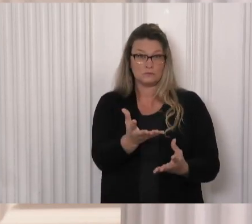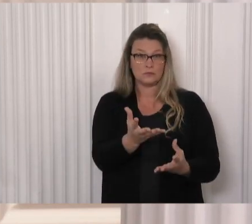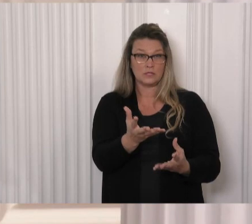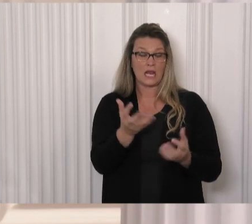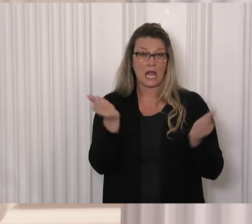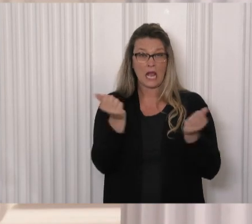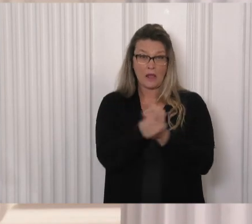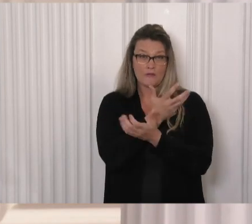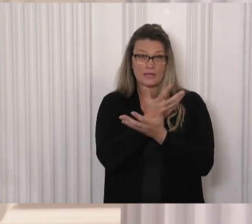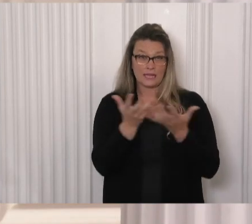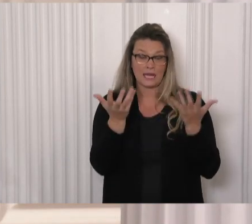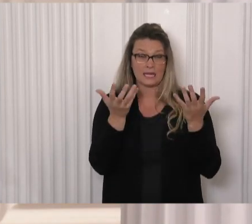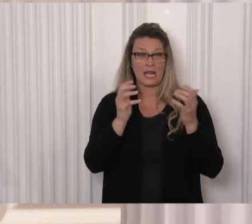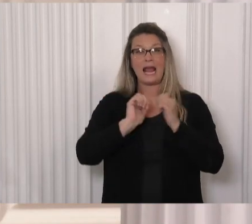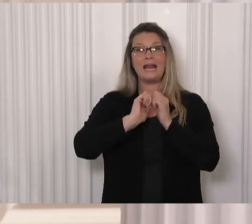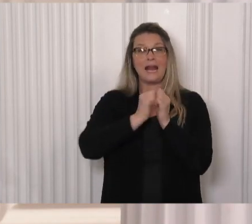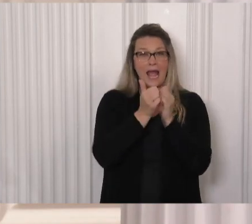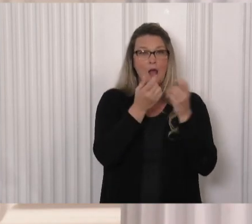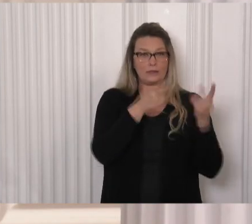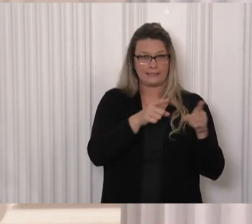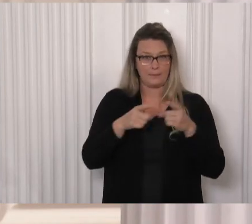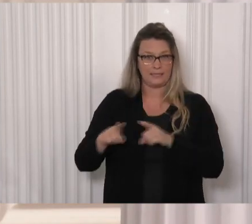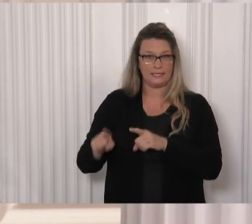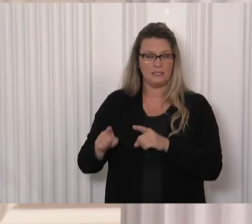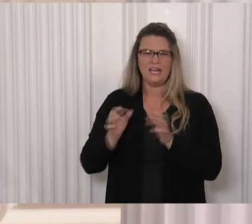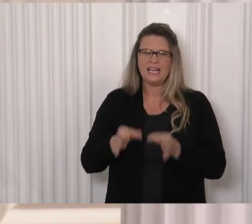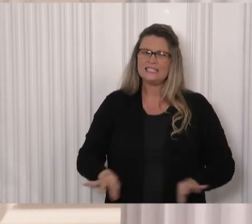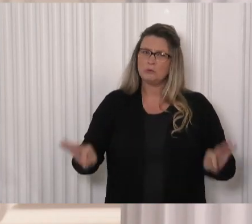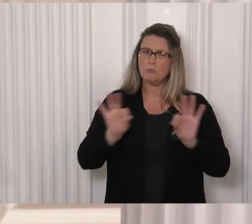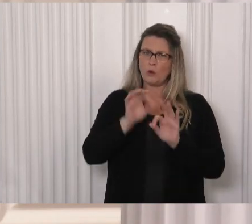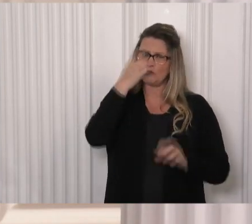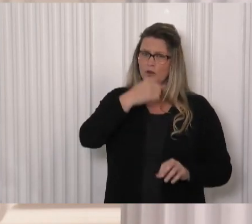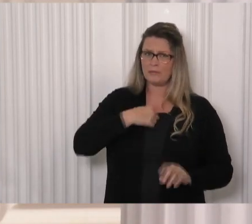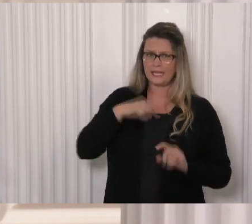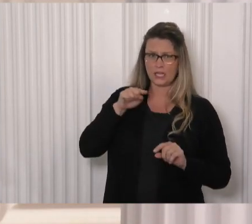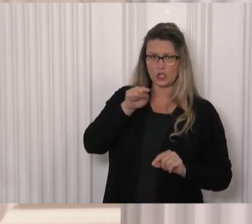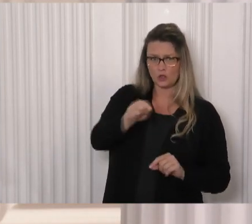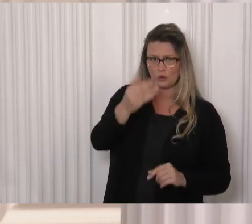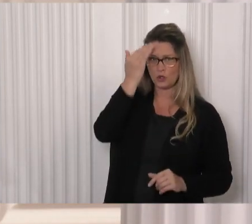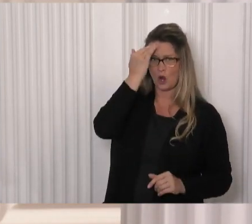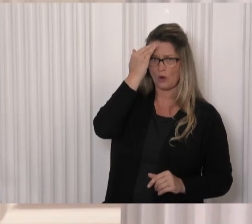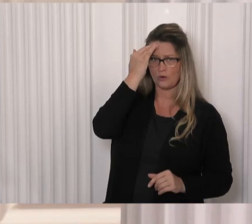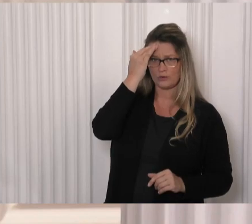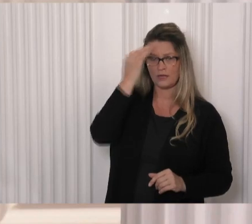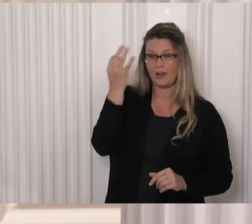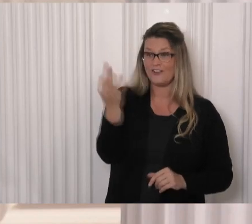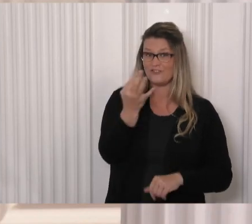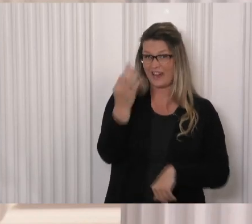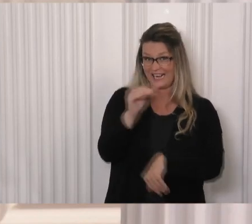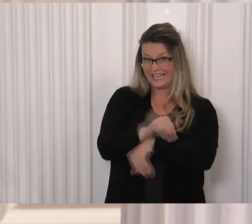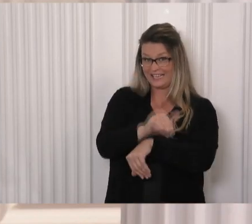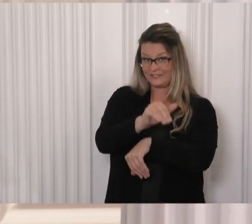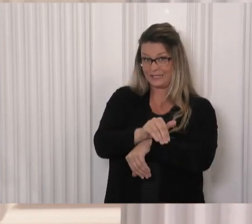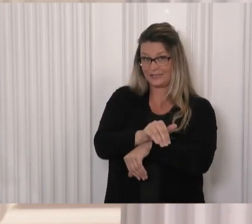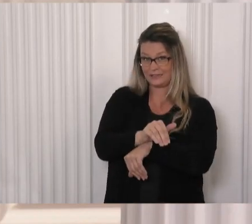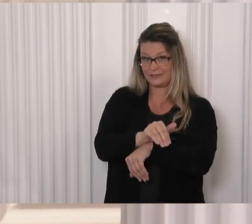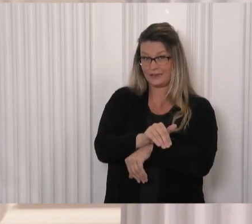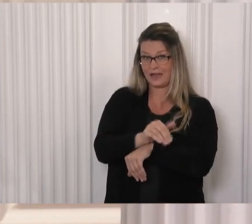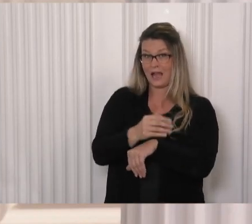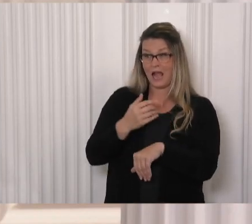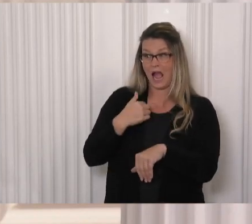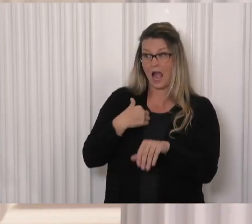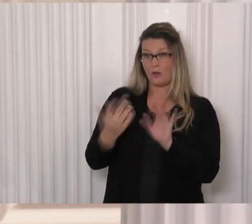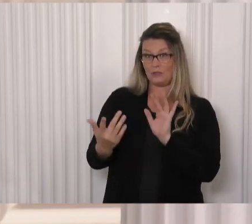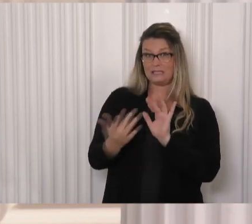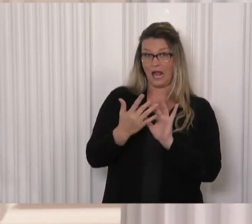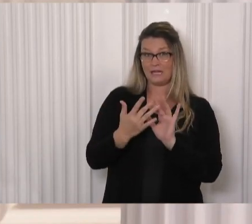of everything because it's important to me that you know. On Friday evening, I was contacted by several of our